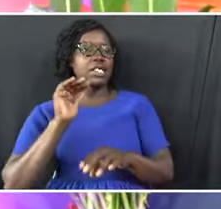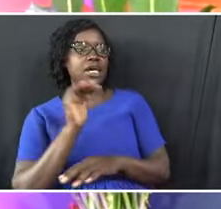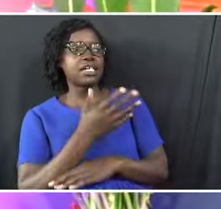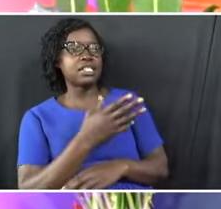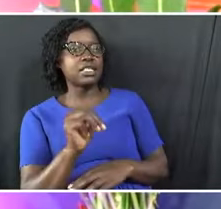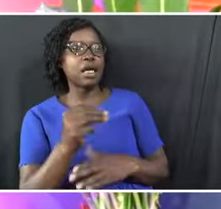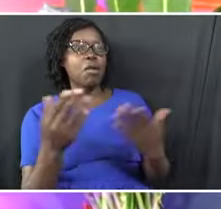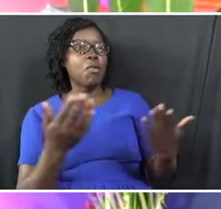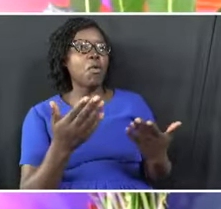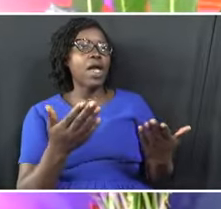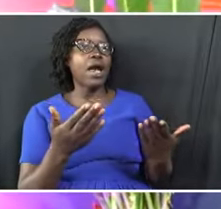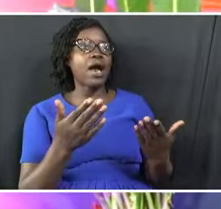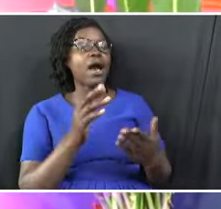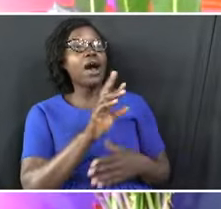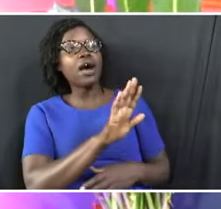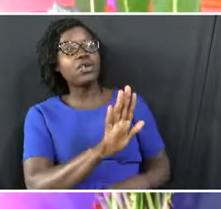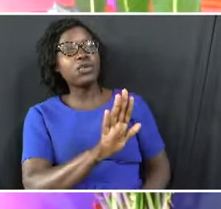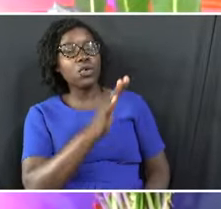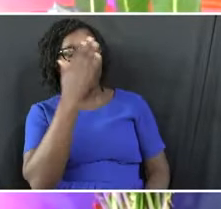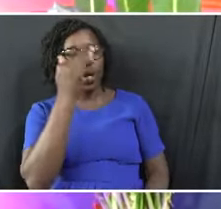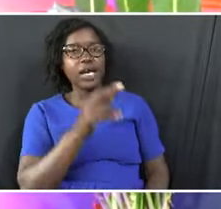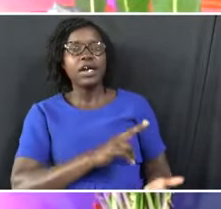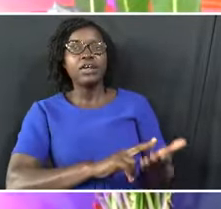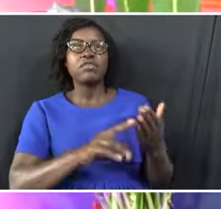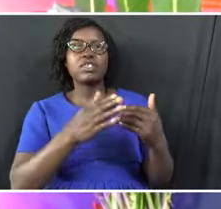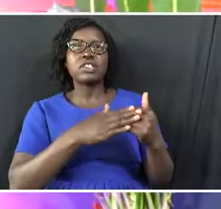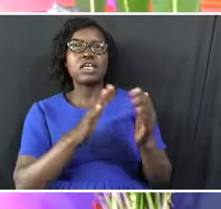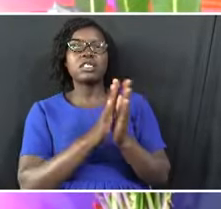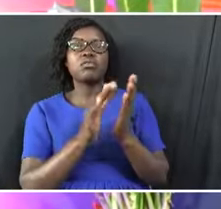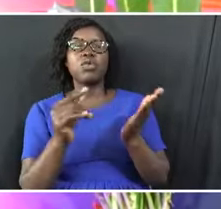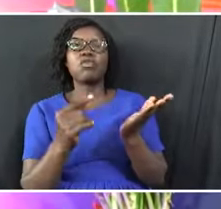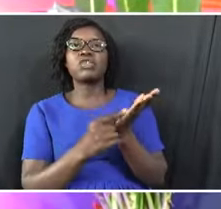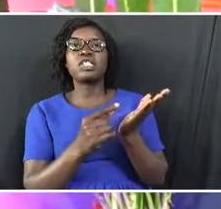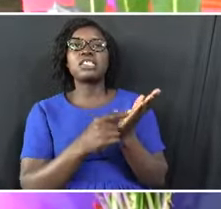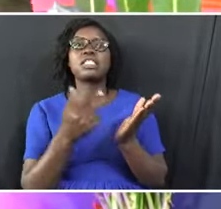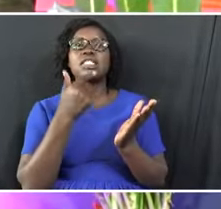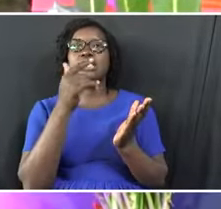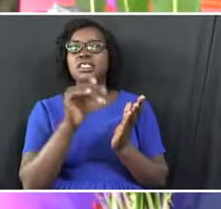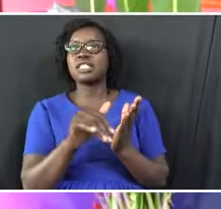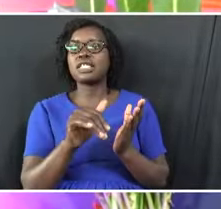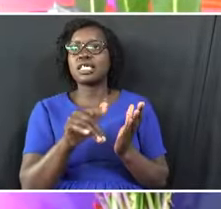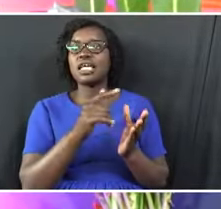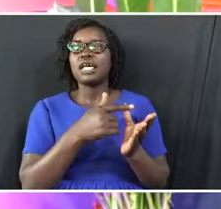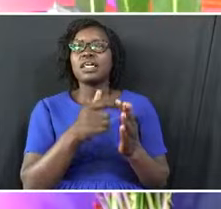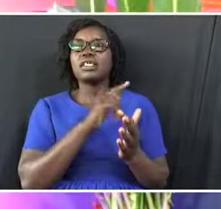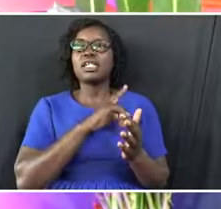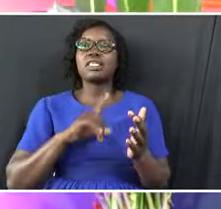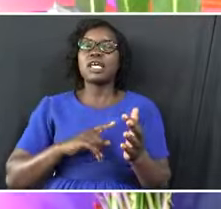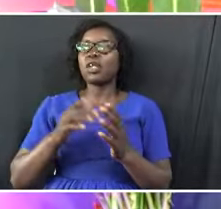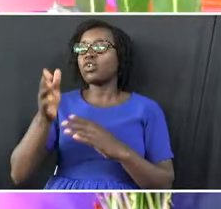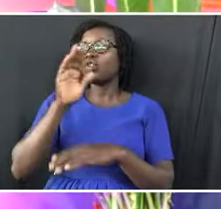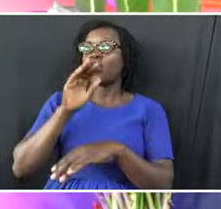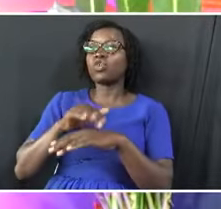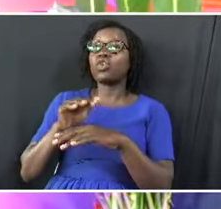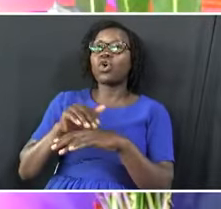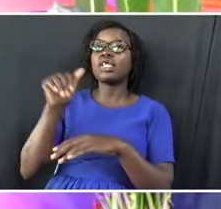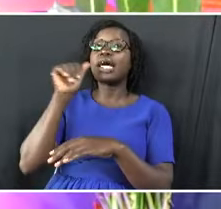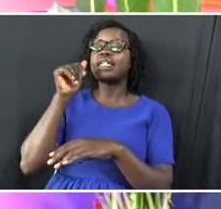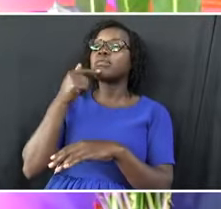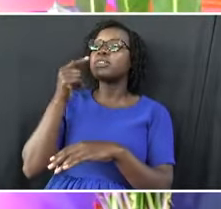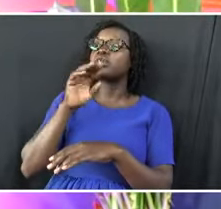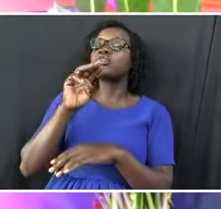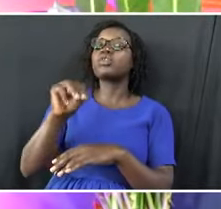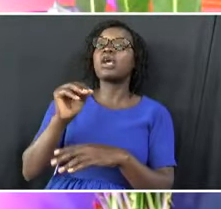"Where are you?" Because verse 9 of the book of Genesis says, "Then the Lord God called Adam and said to